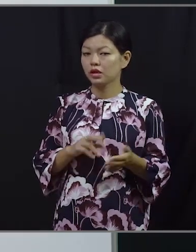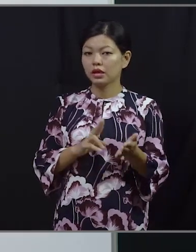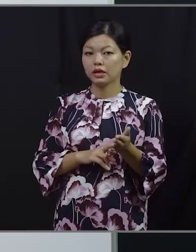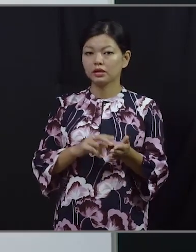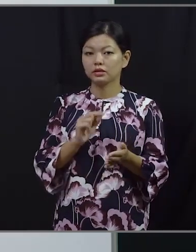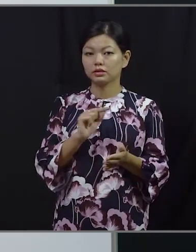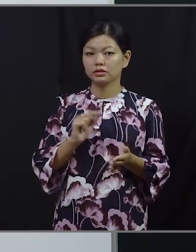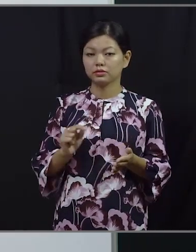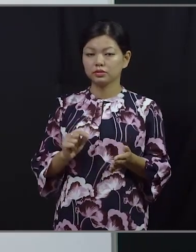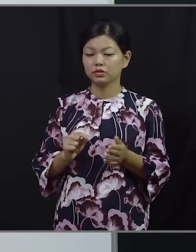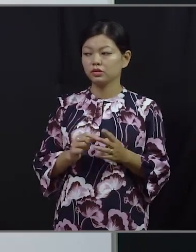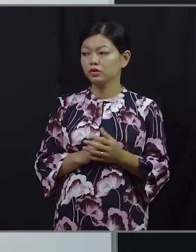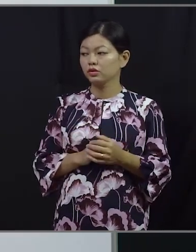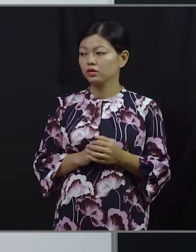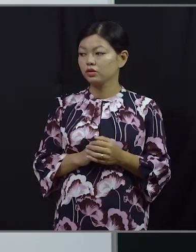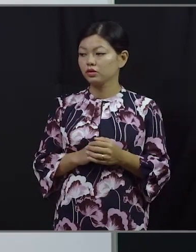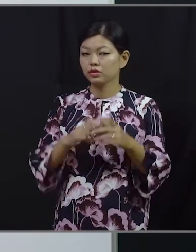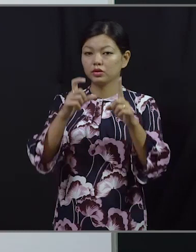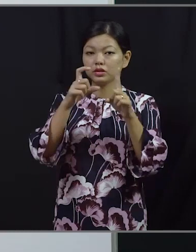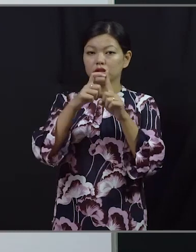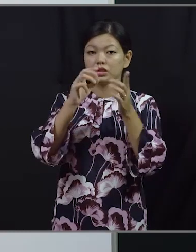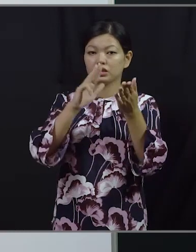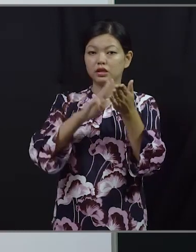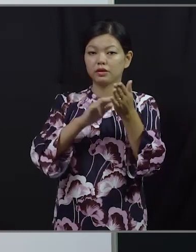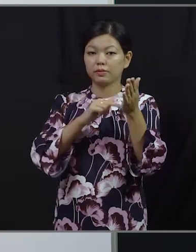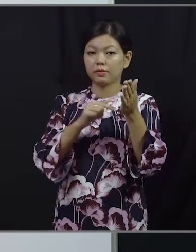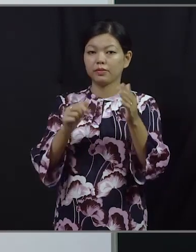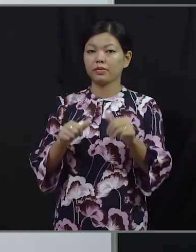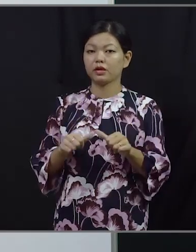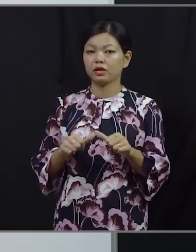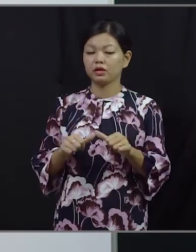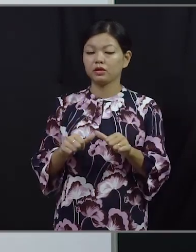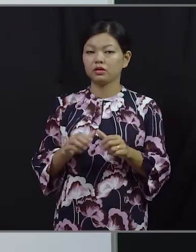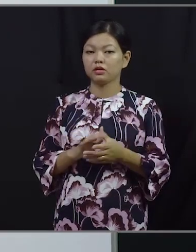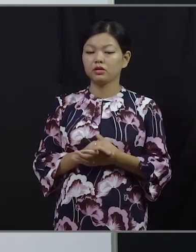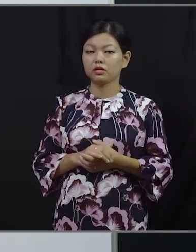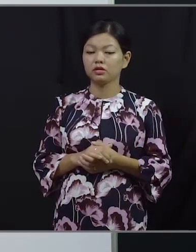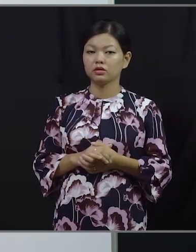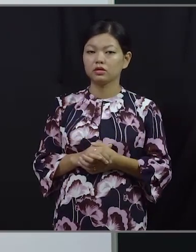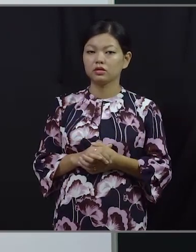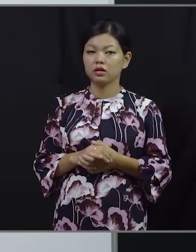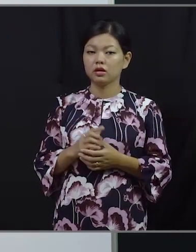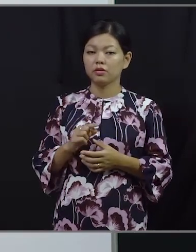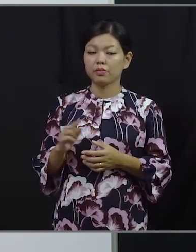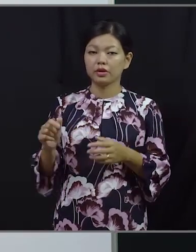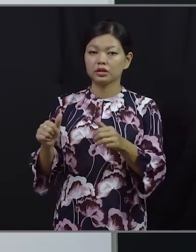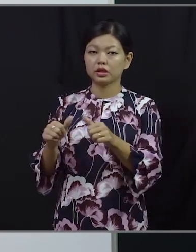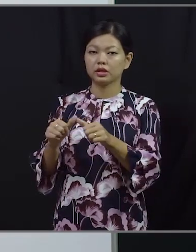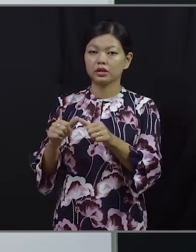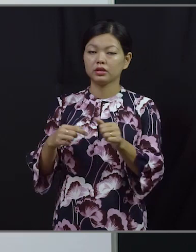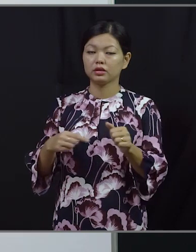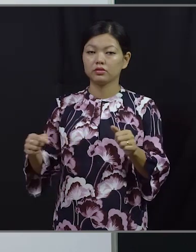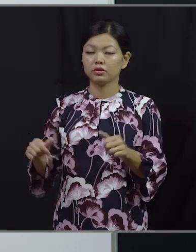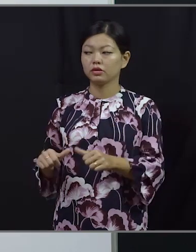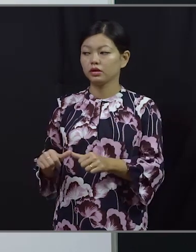equal, so d, I'm dividing the expression individually by a, dm by a minus a divided